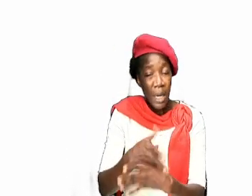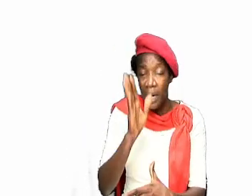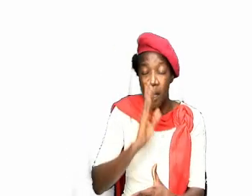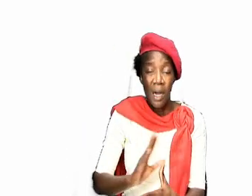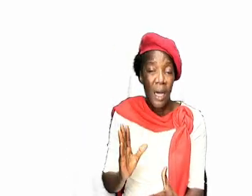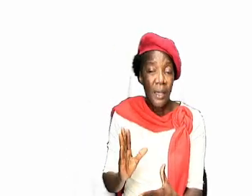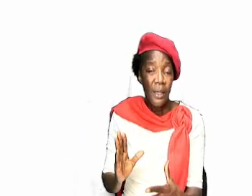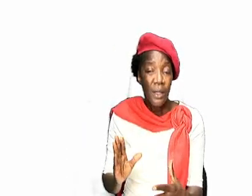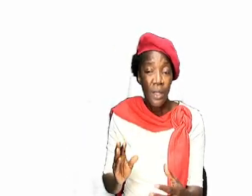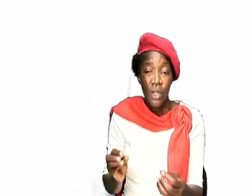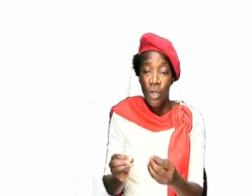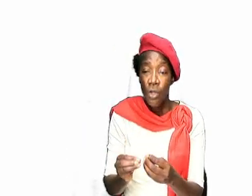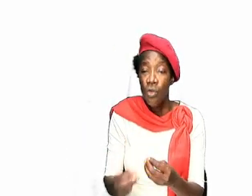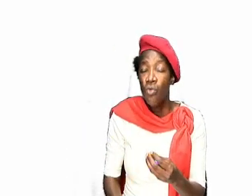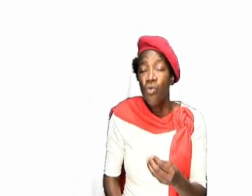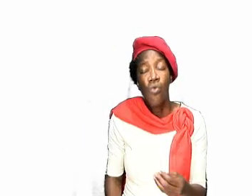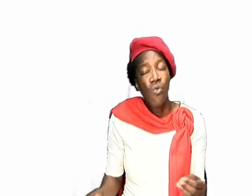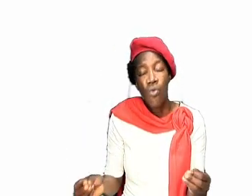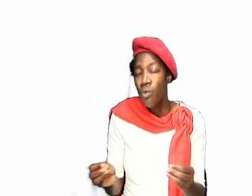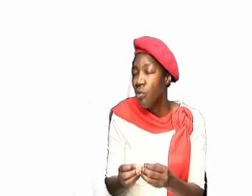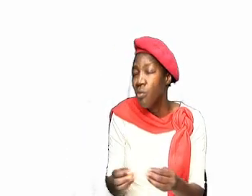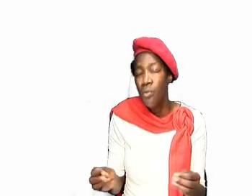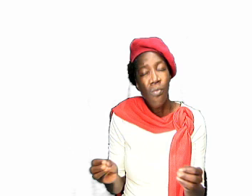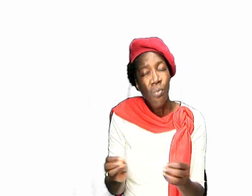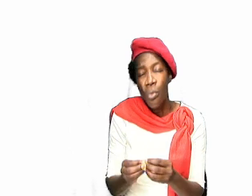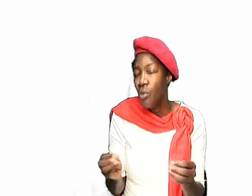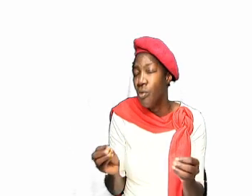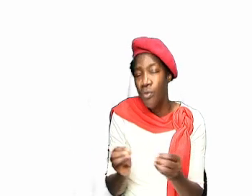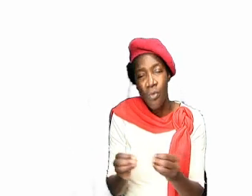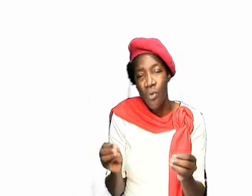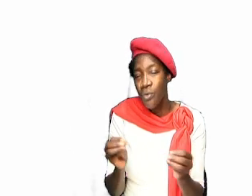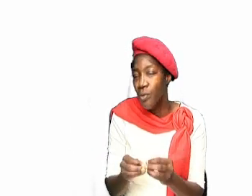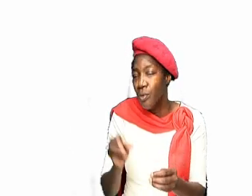much about a particular issue.